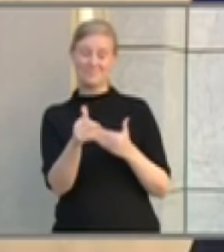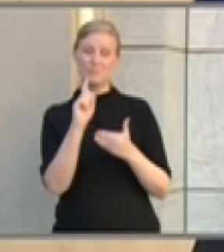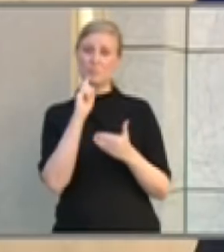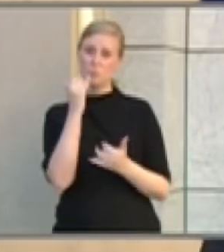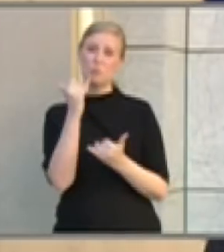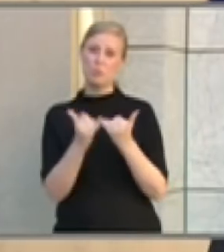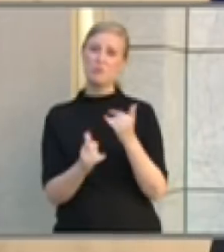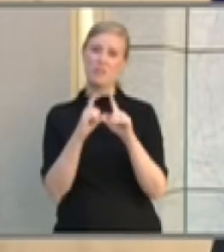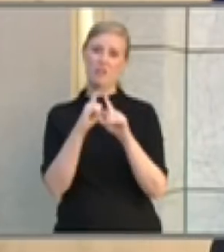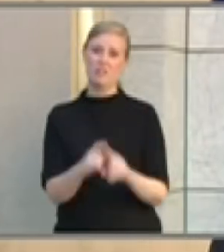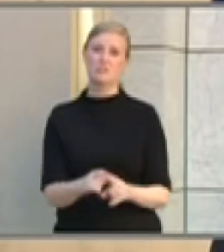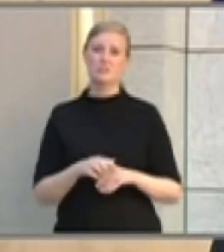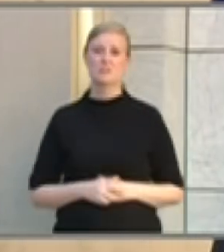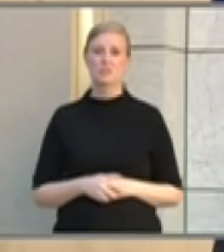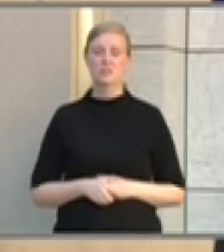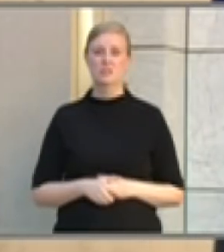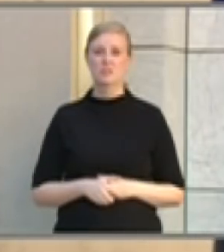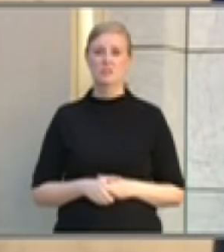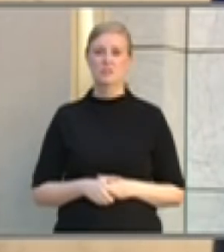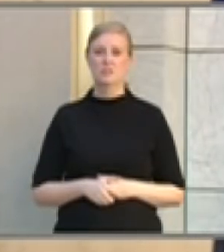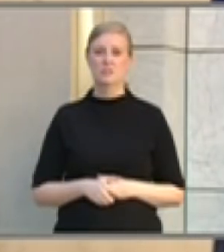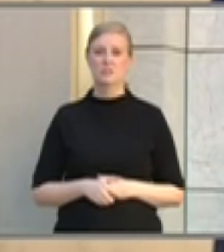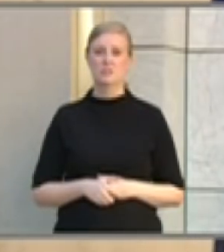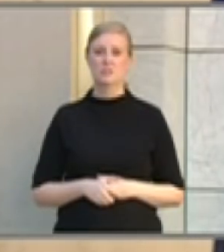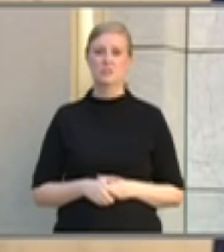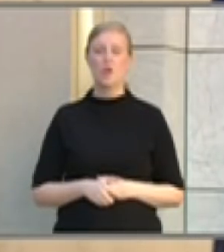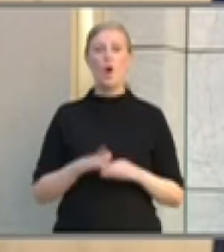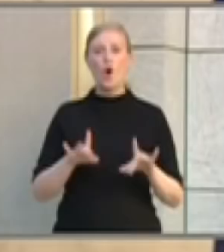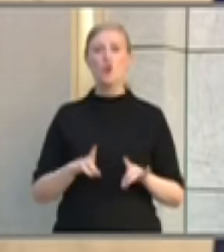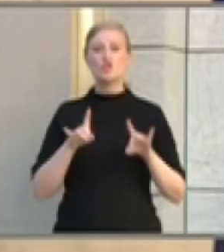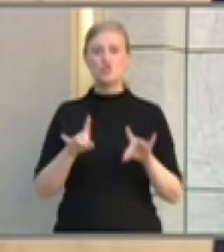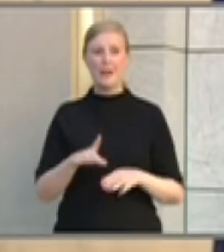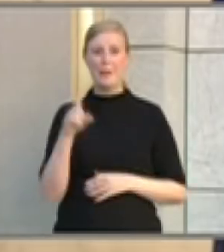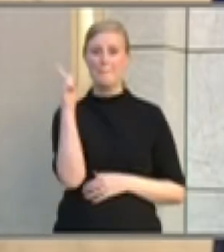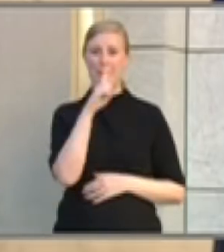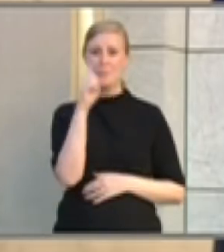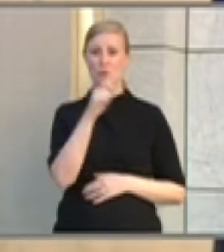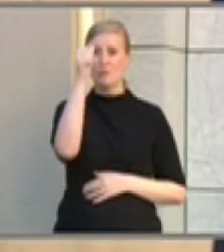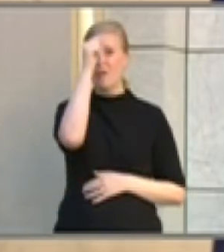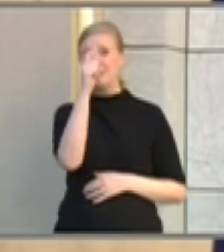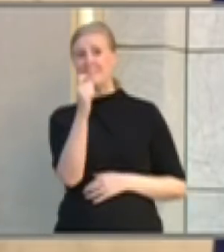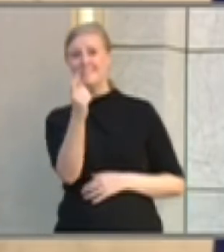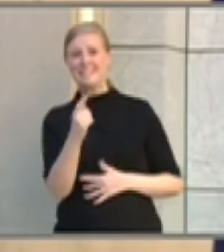that no matter how great the challenge is, their government has their back.